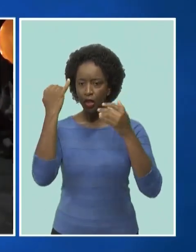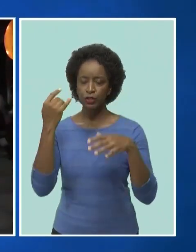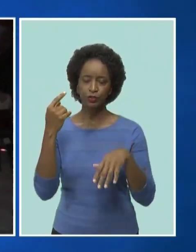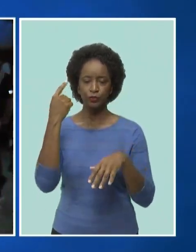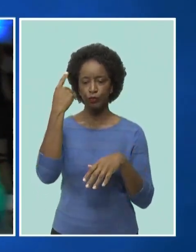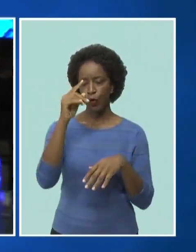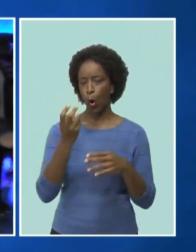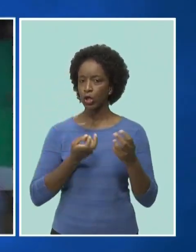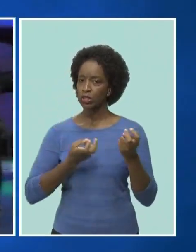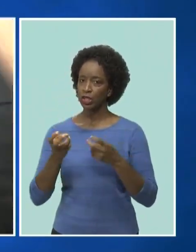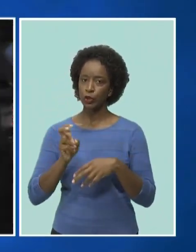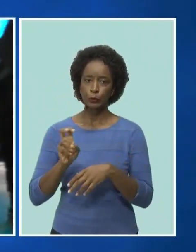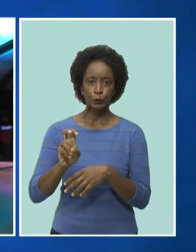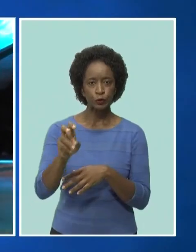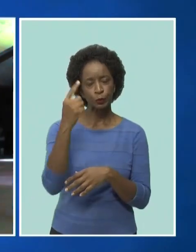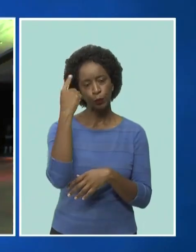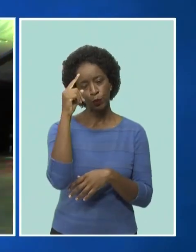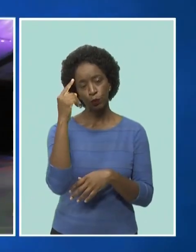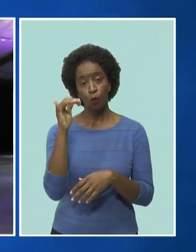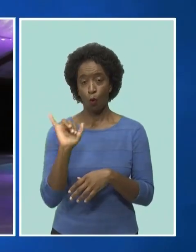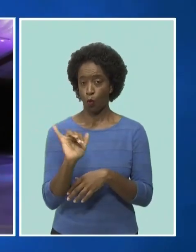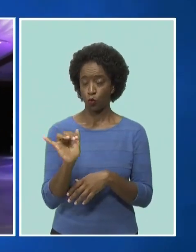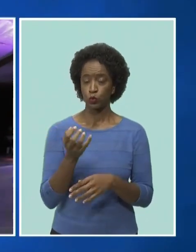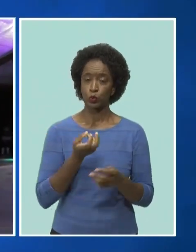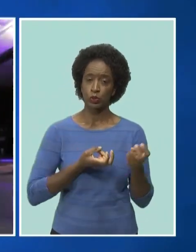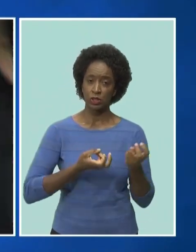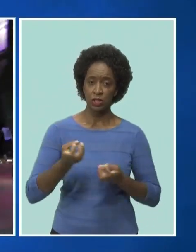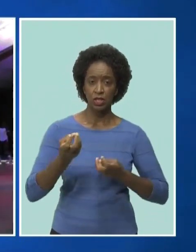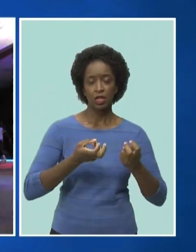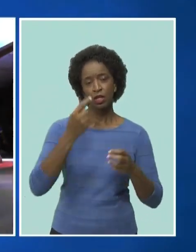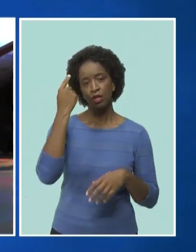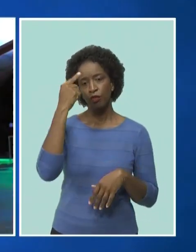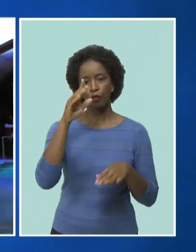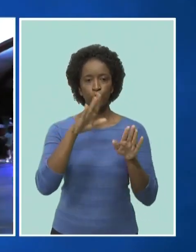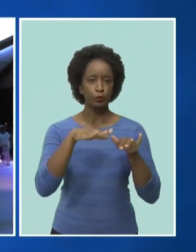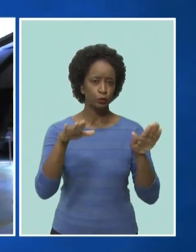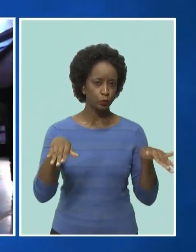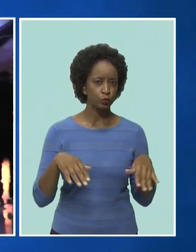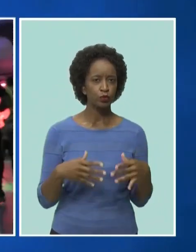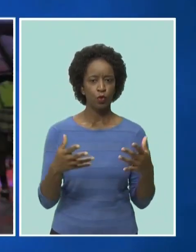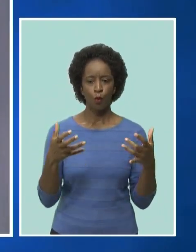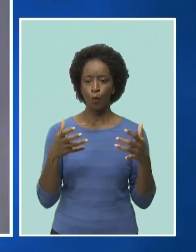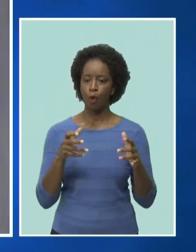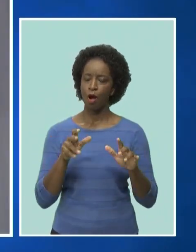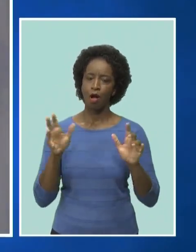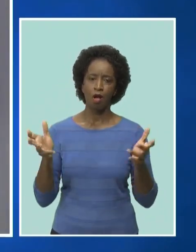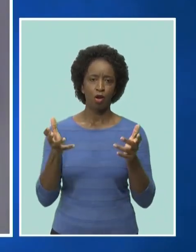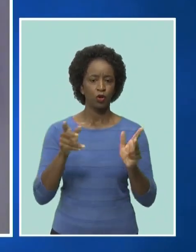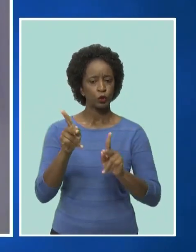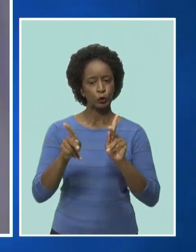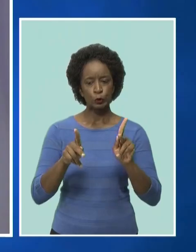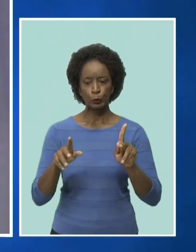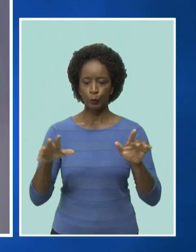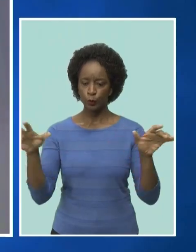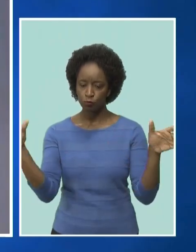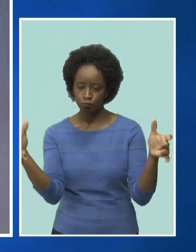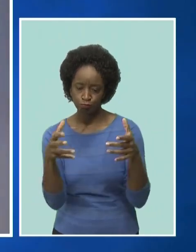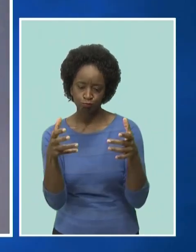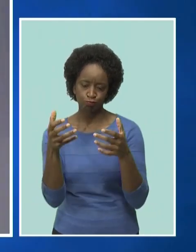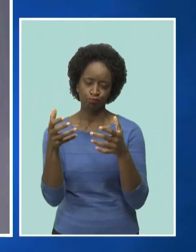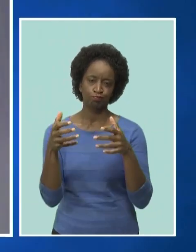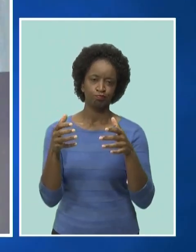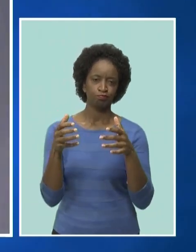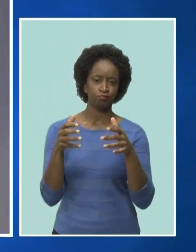to him help to bring communities and by extension the country together. I see people coming together, and I see this bringing